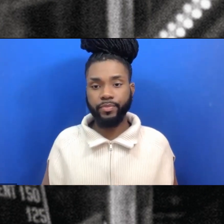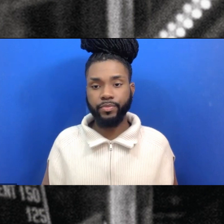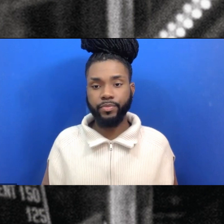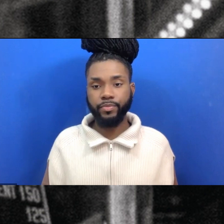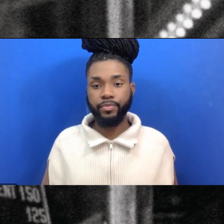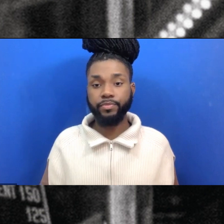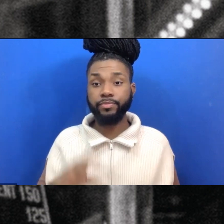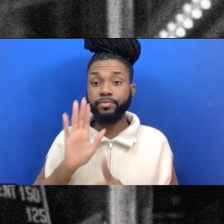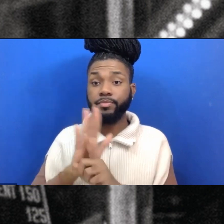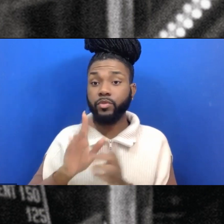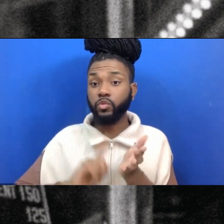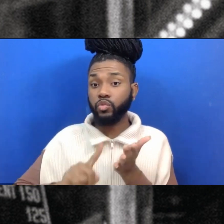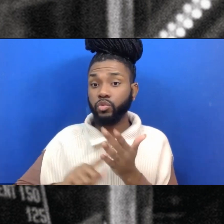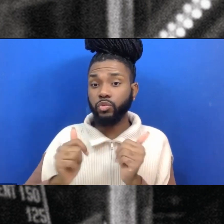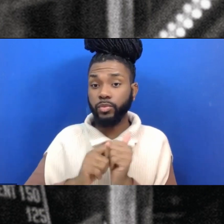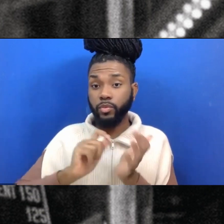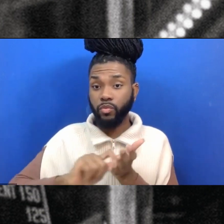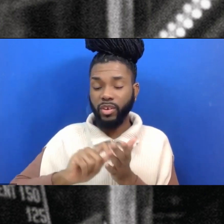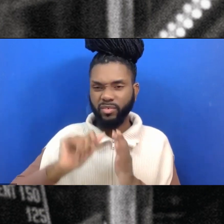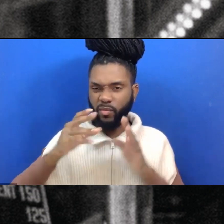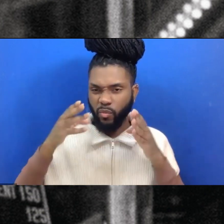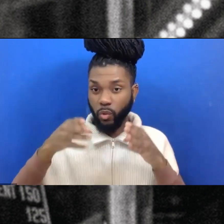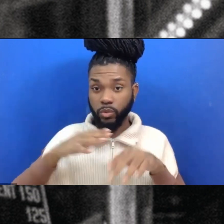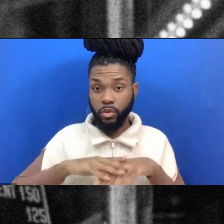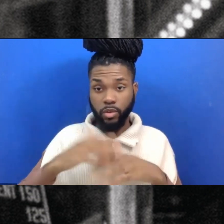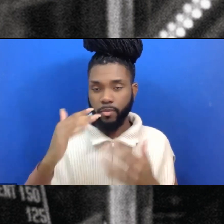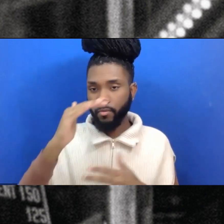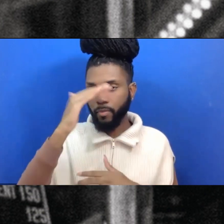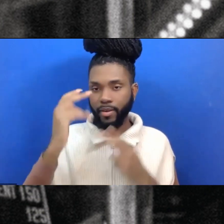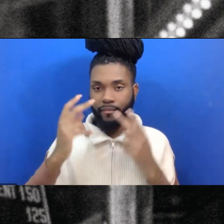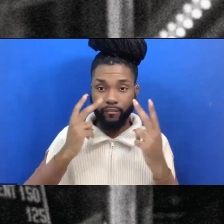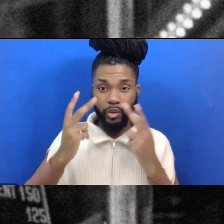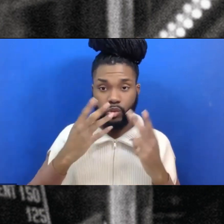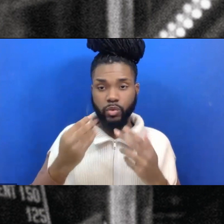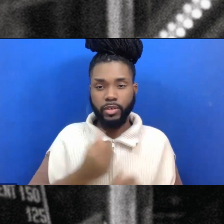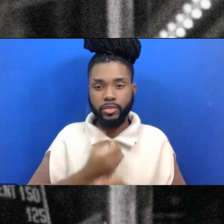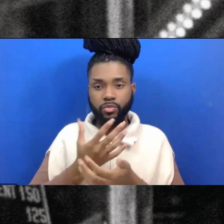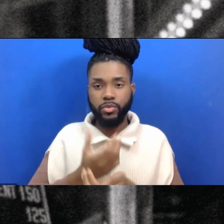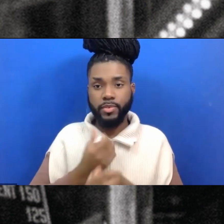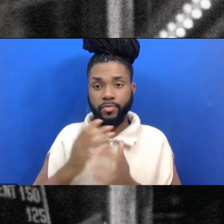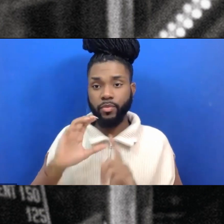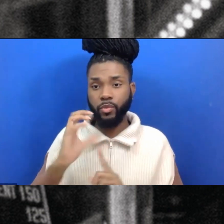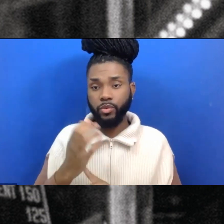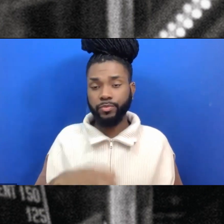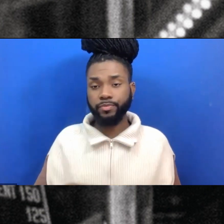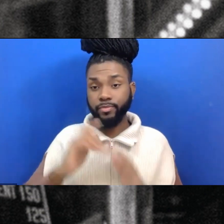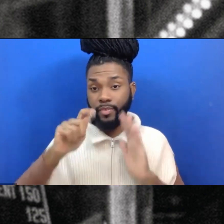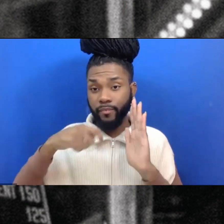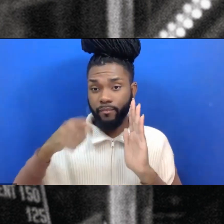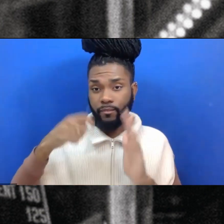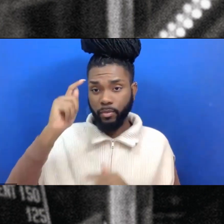His research and writing focuses on Black visual and expressive culture, film